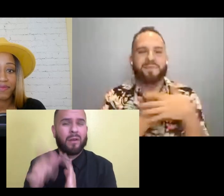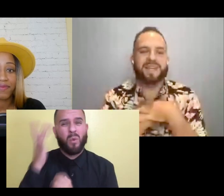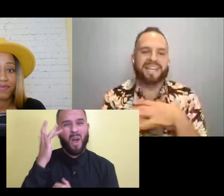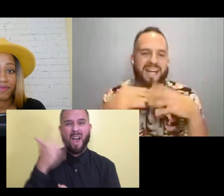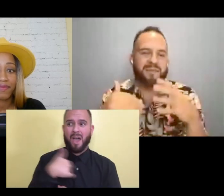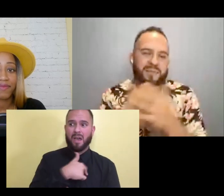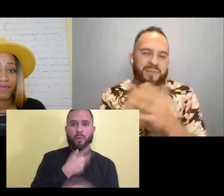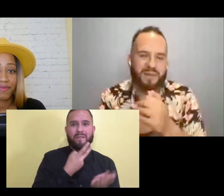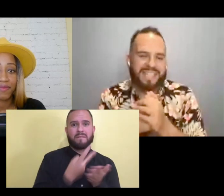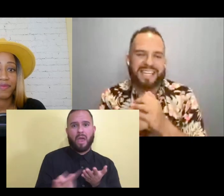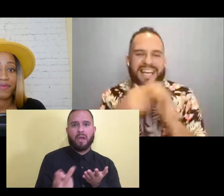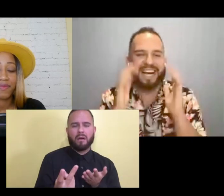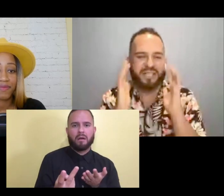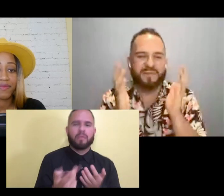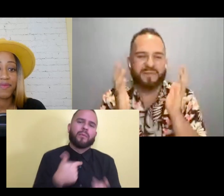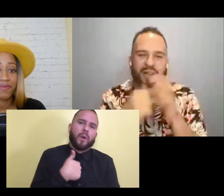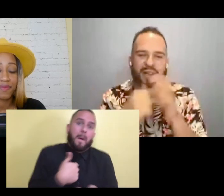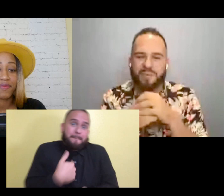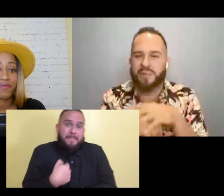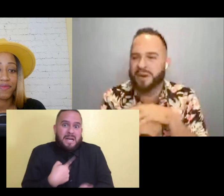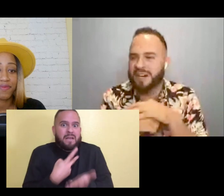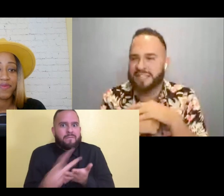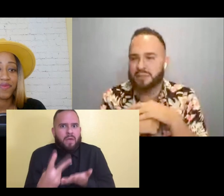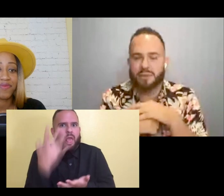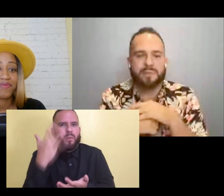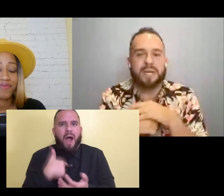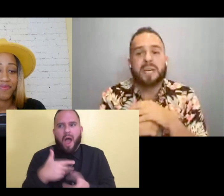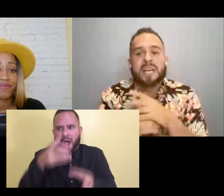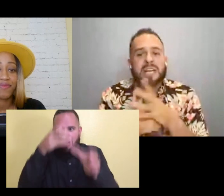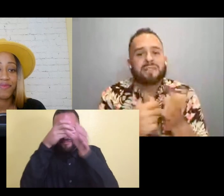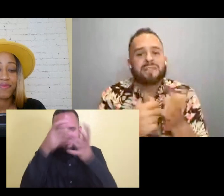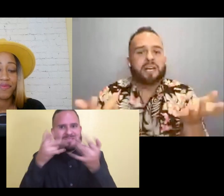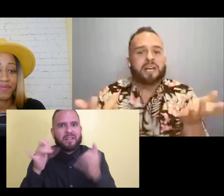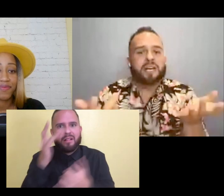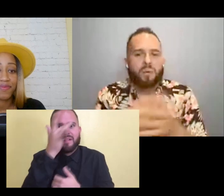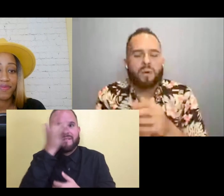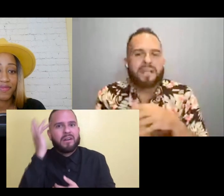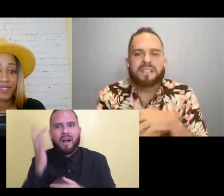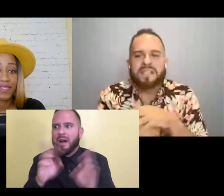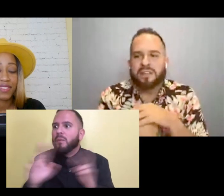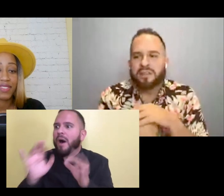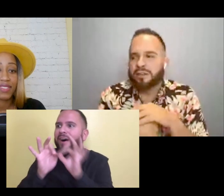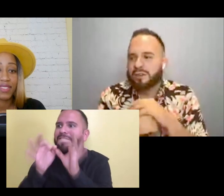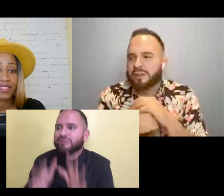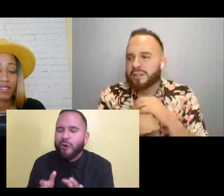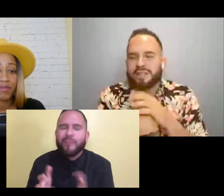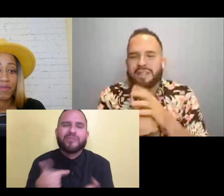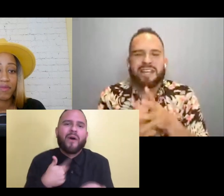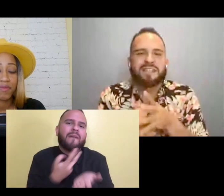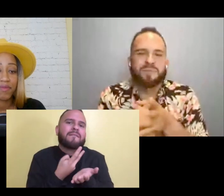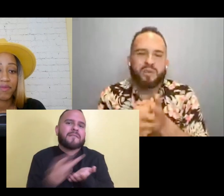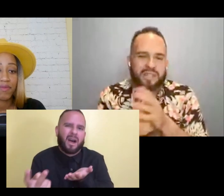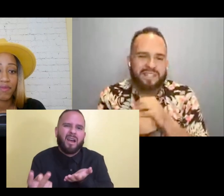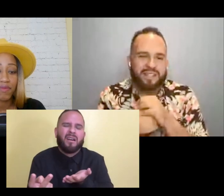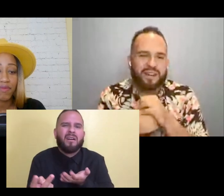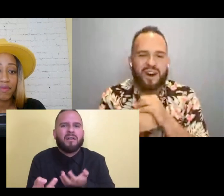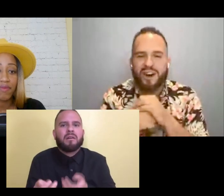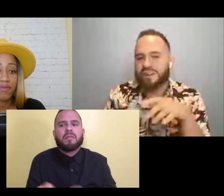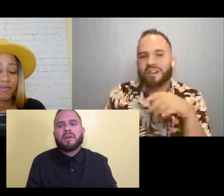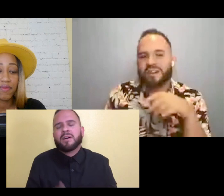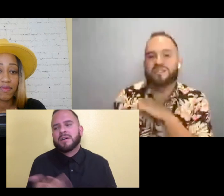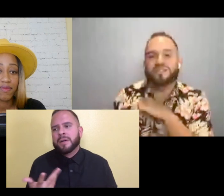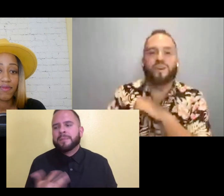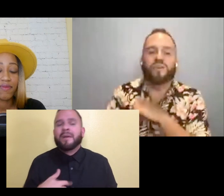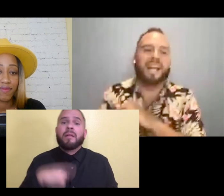we, I mean me, because I'm the one who's in it. I should have been a little bit more into it. But even think about going to see, the latest movie,